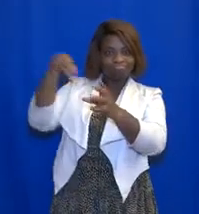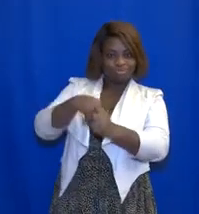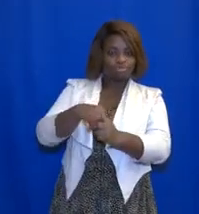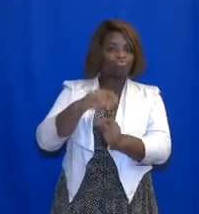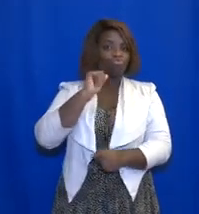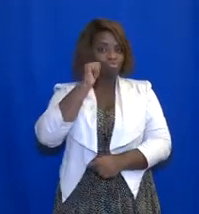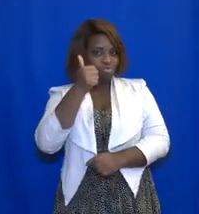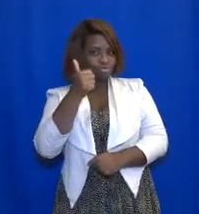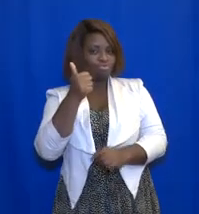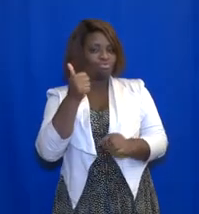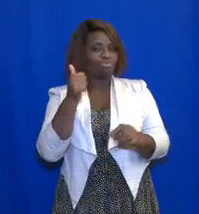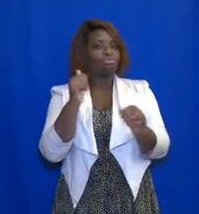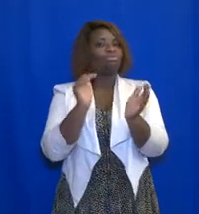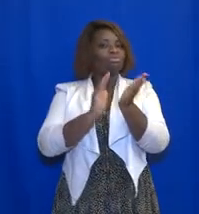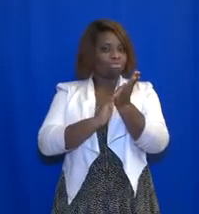tomorrow's exercise.